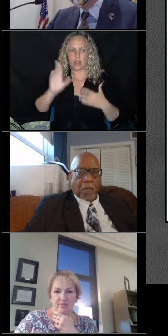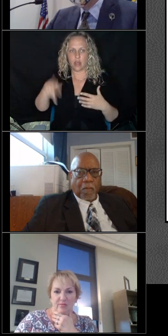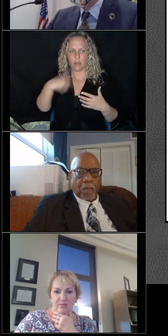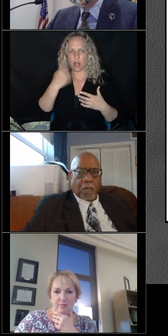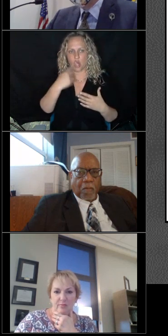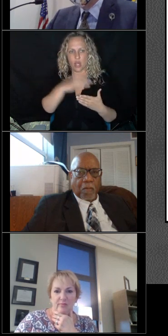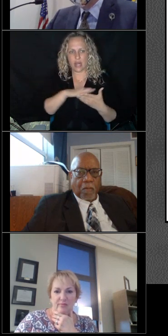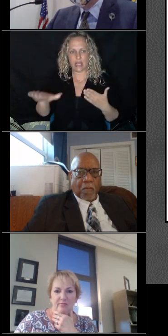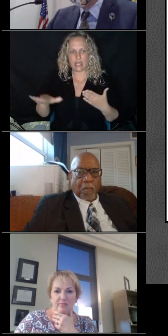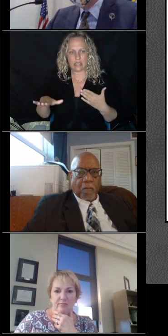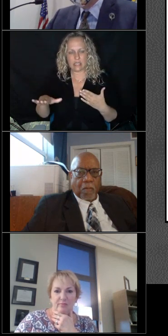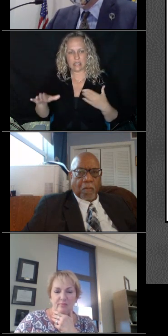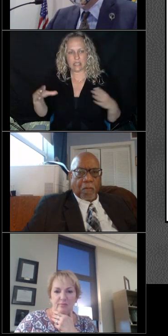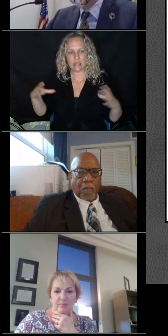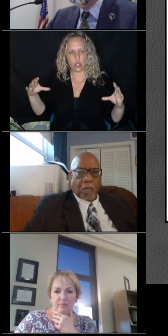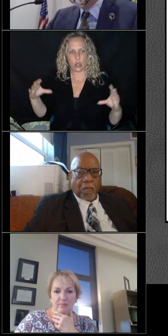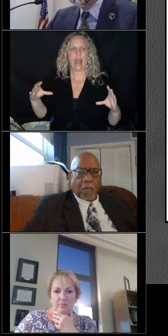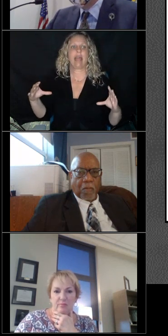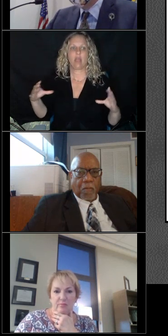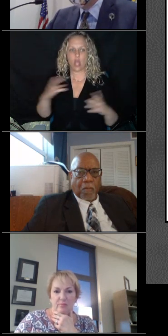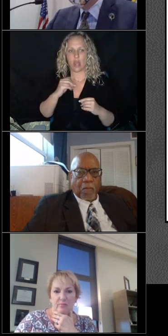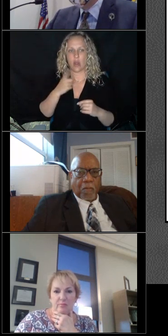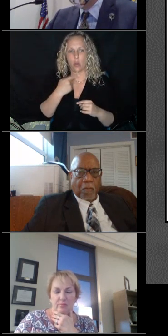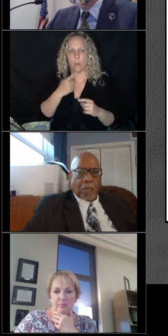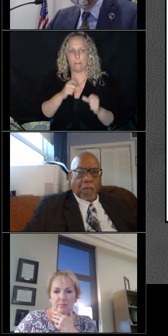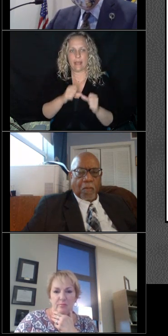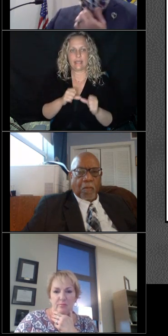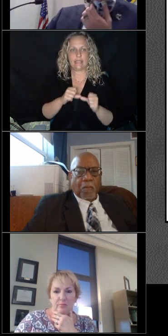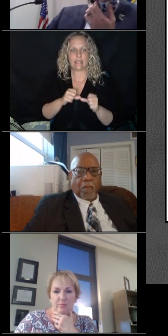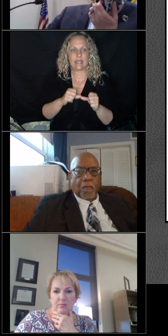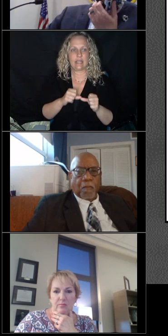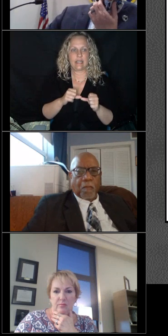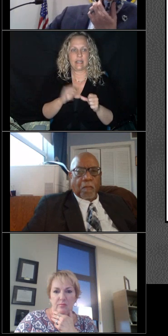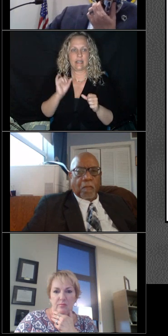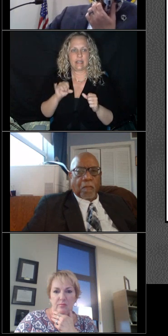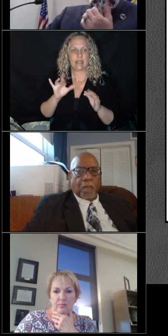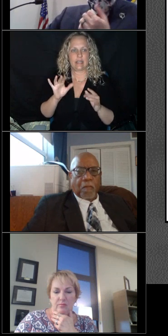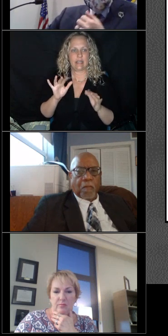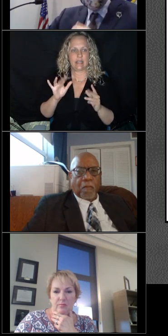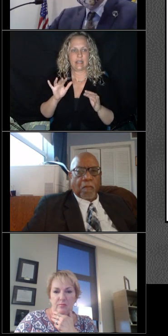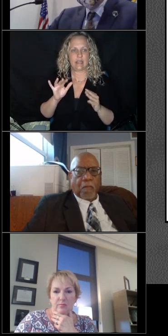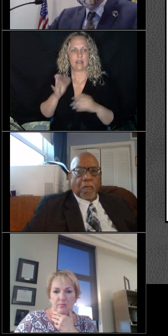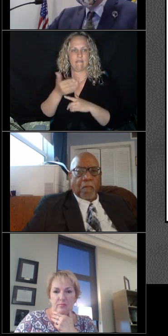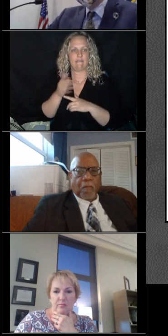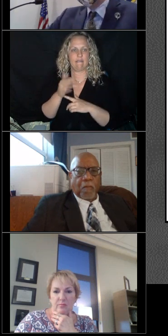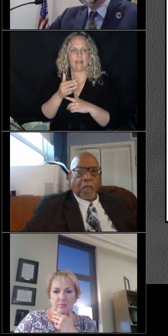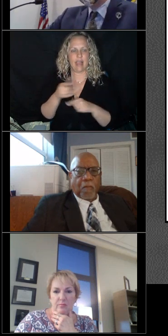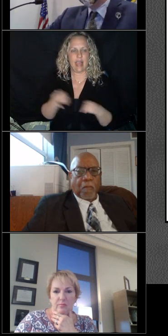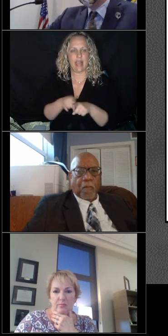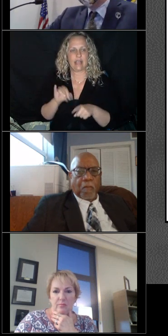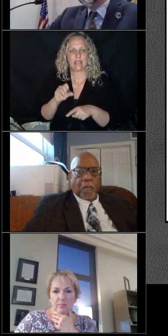all nice and all together. And it will maintain the